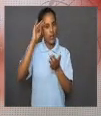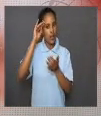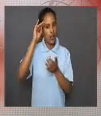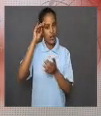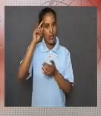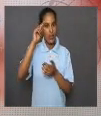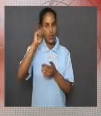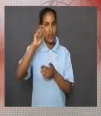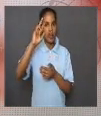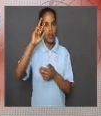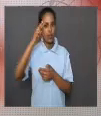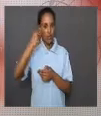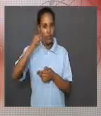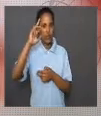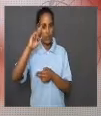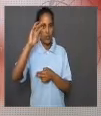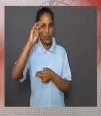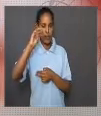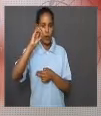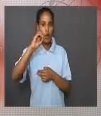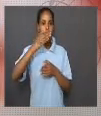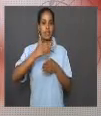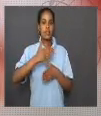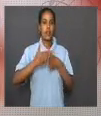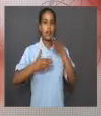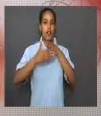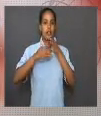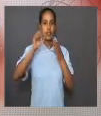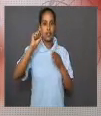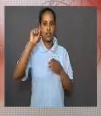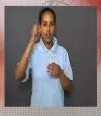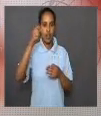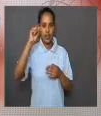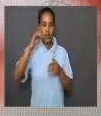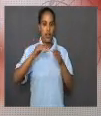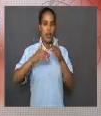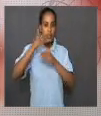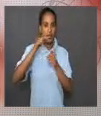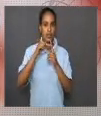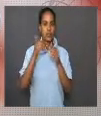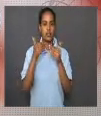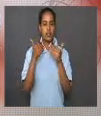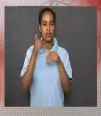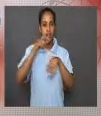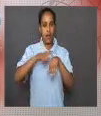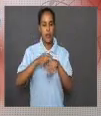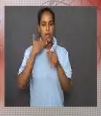lesson, we will learn about thermochemistry and standard states.